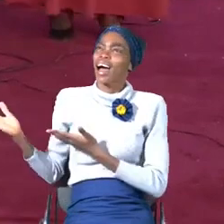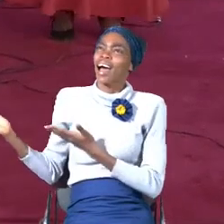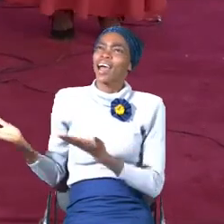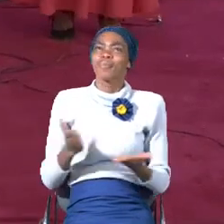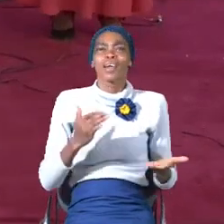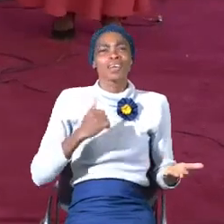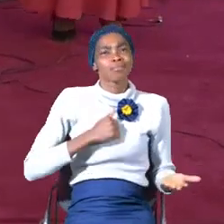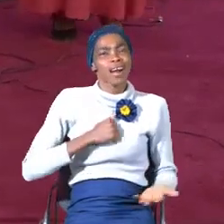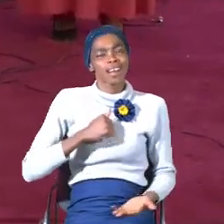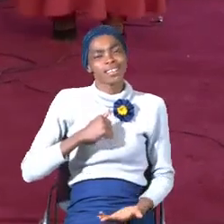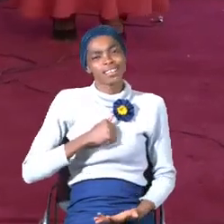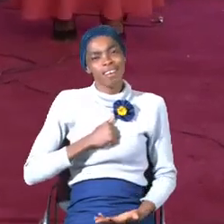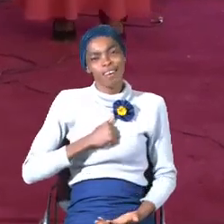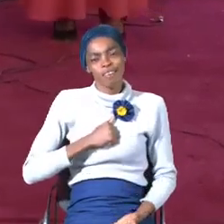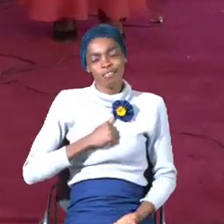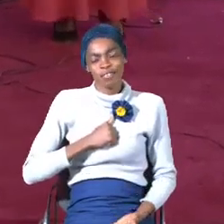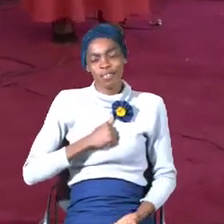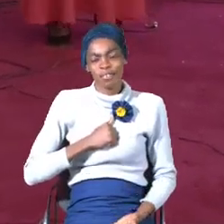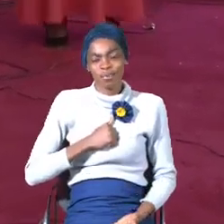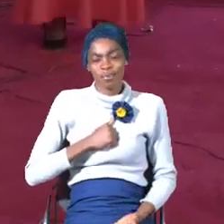I brought myself.